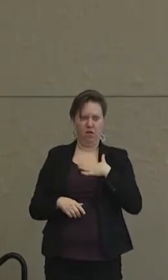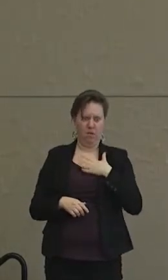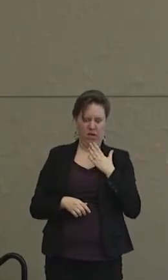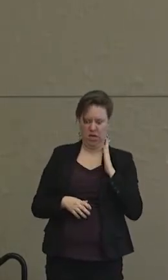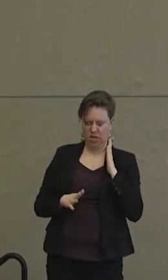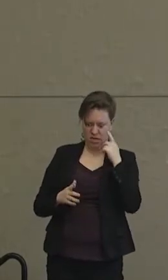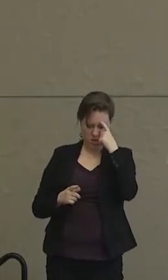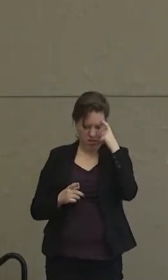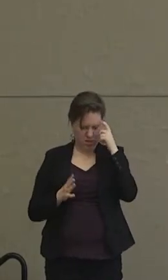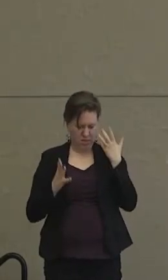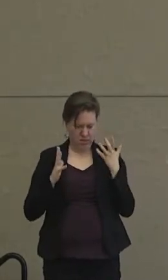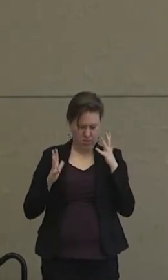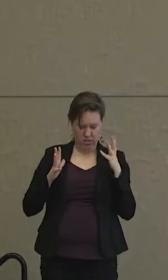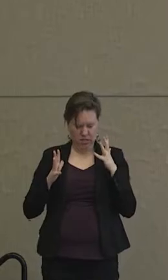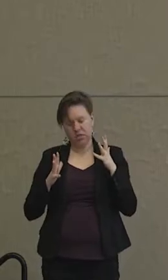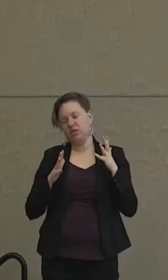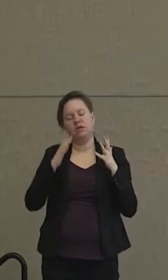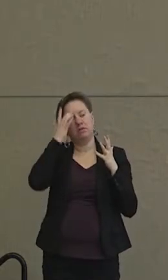gosh,